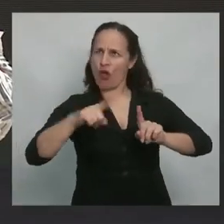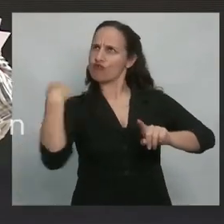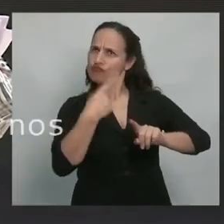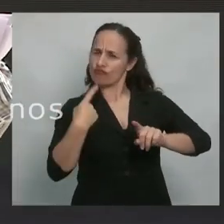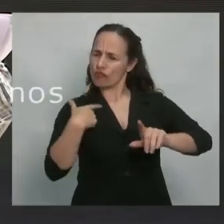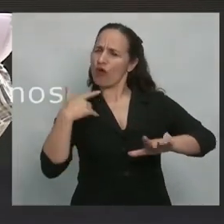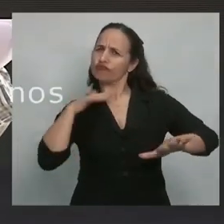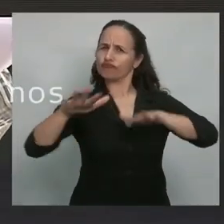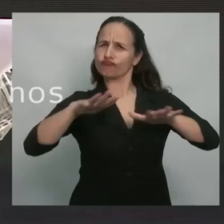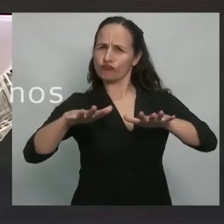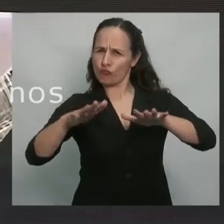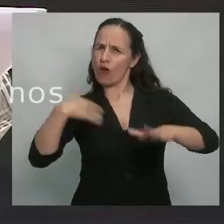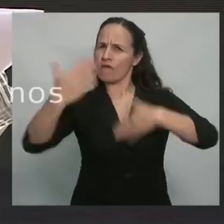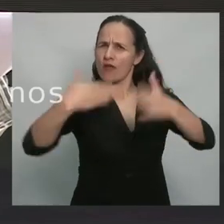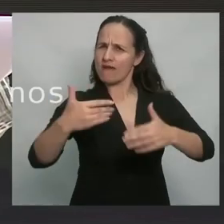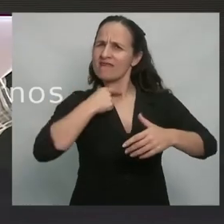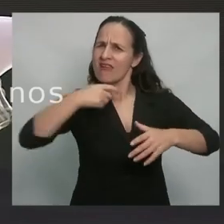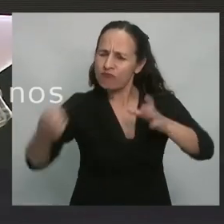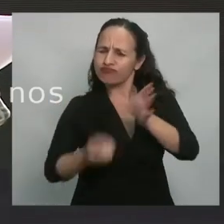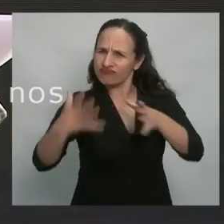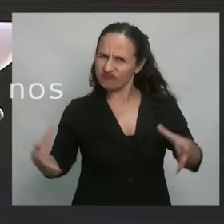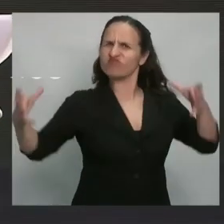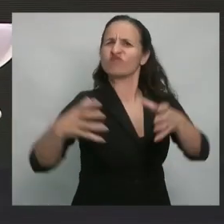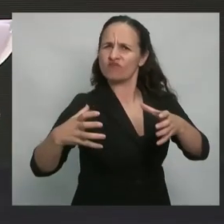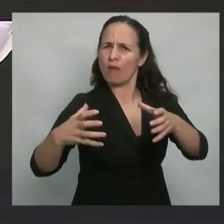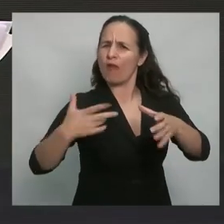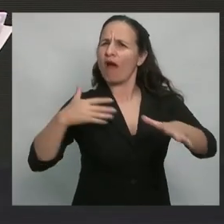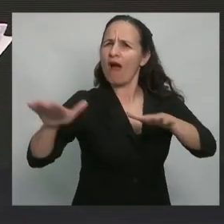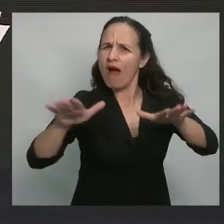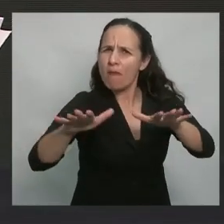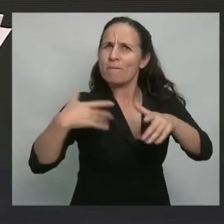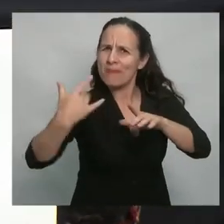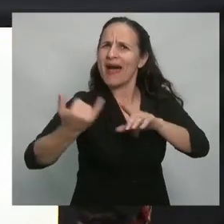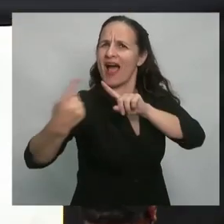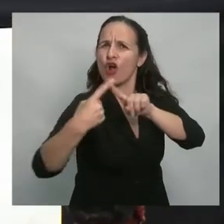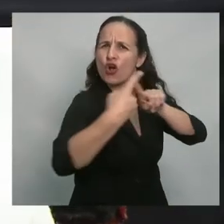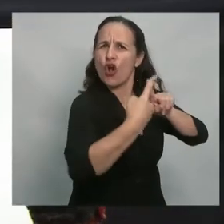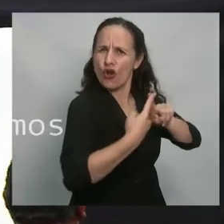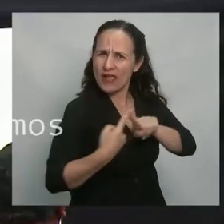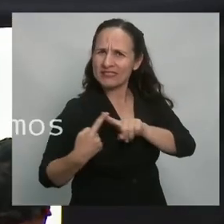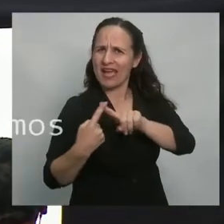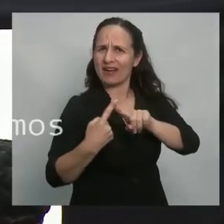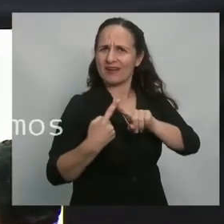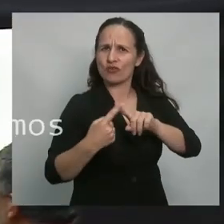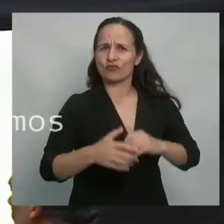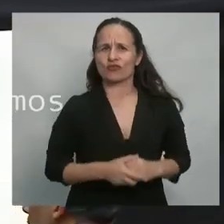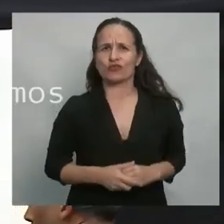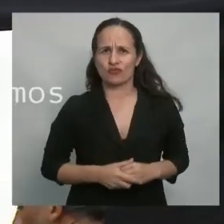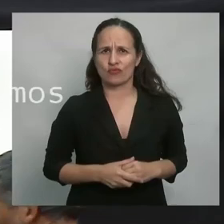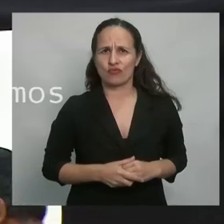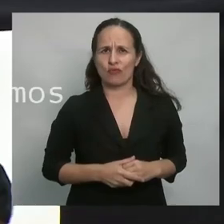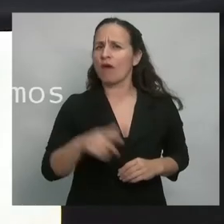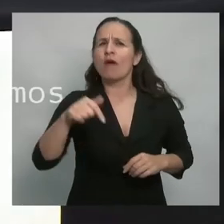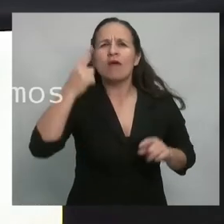which requires us to connect to the histories through which this present has unfolded and to fashion for